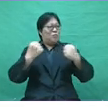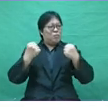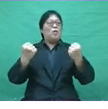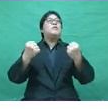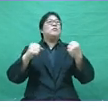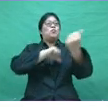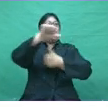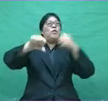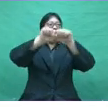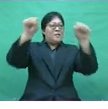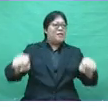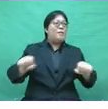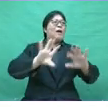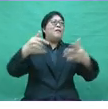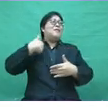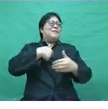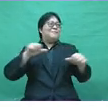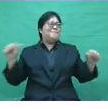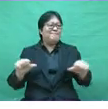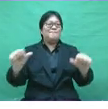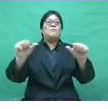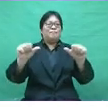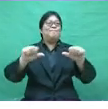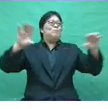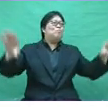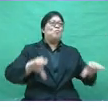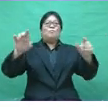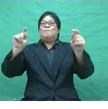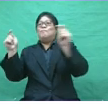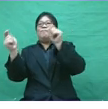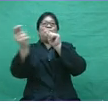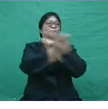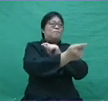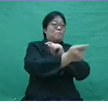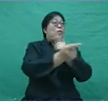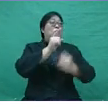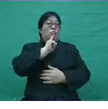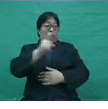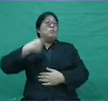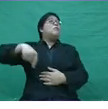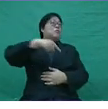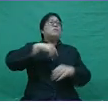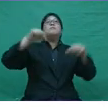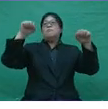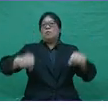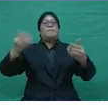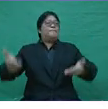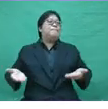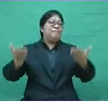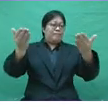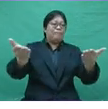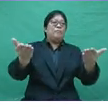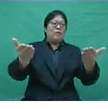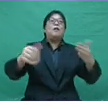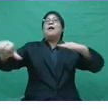and how we had to aggressively implement the changes to ensure we were able to provide the very